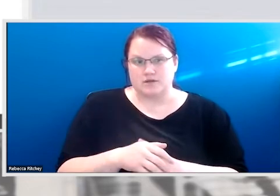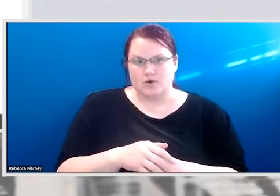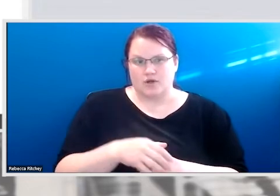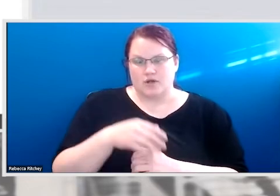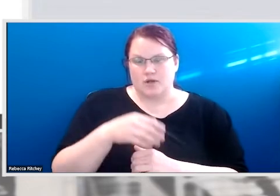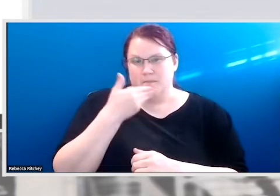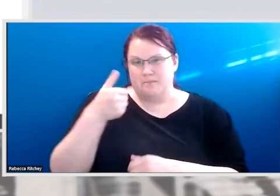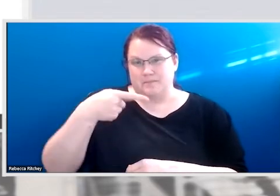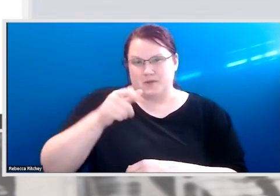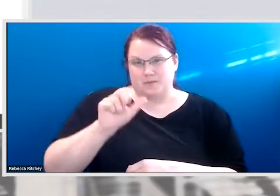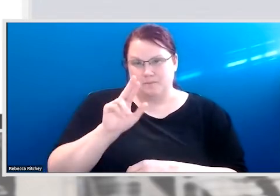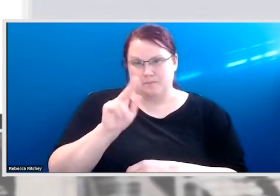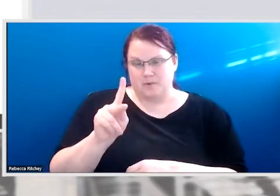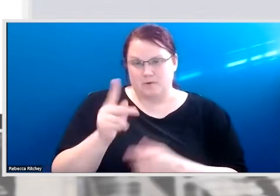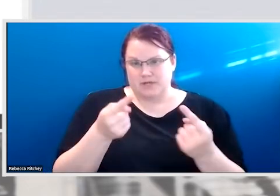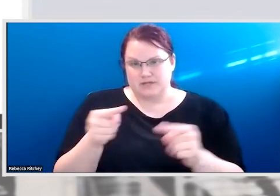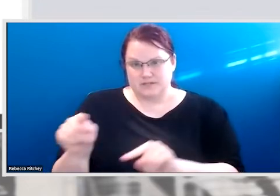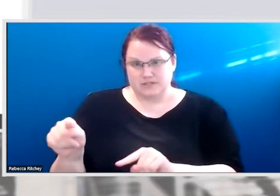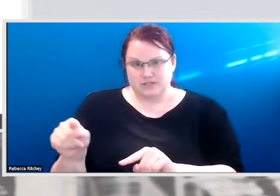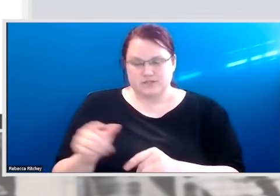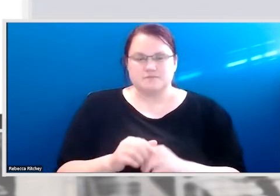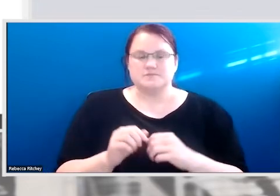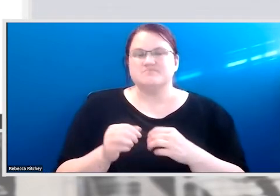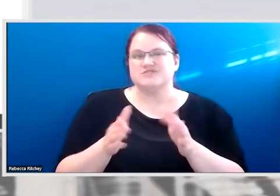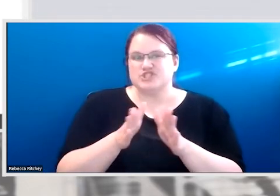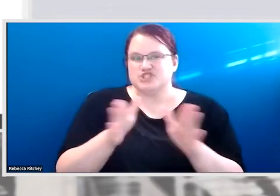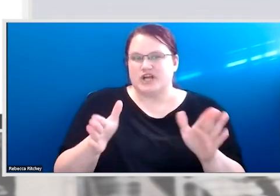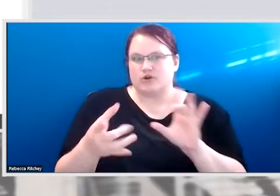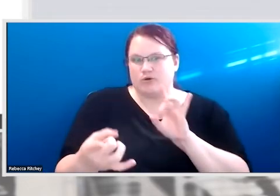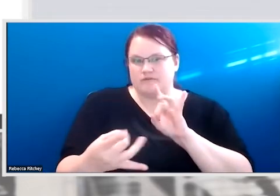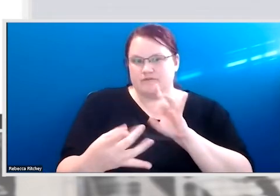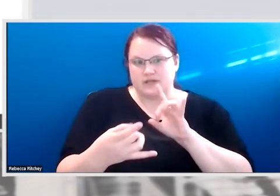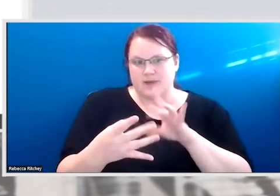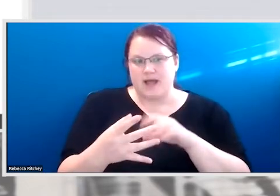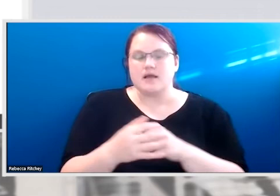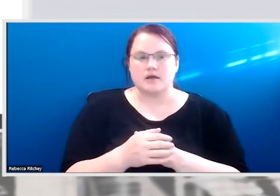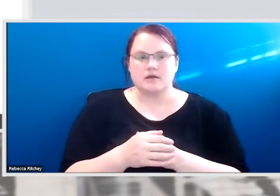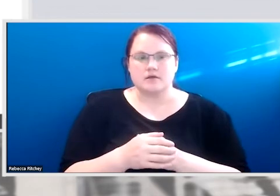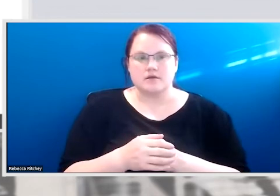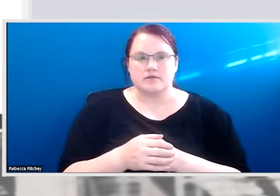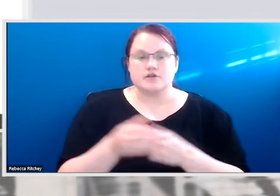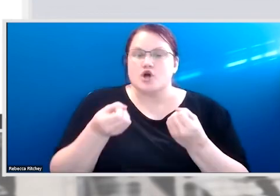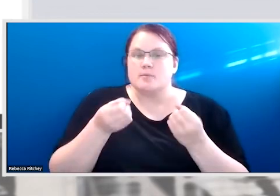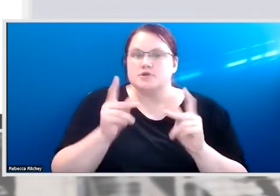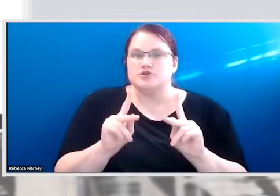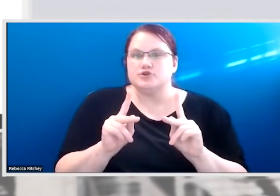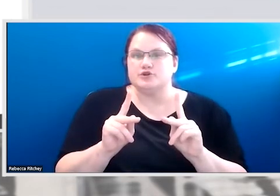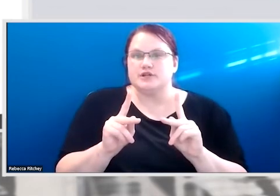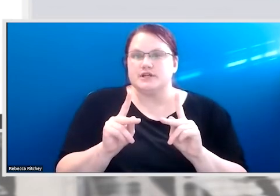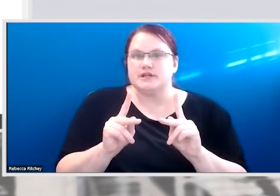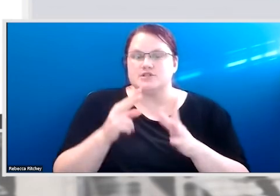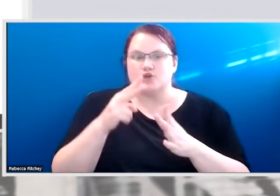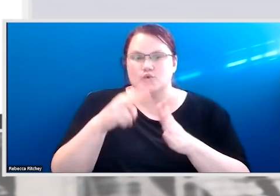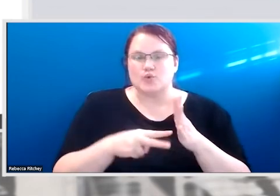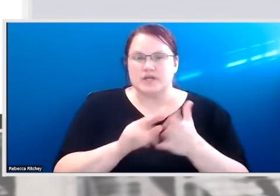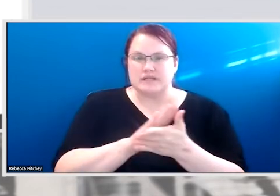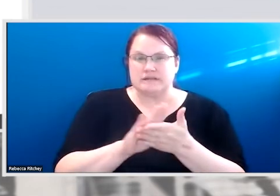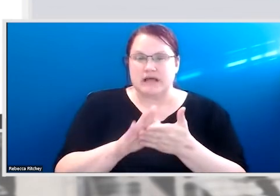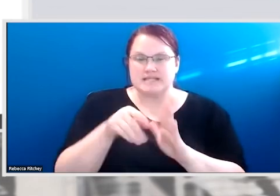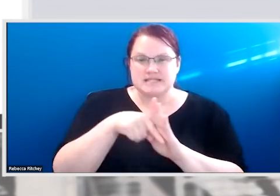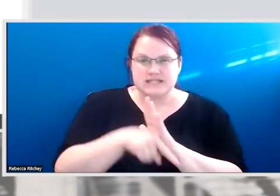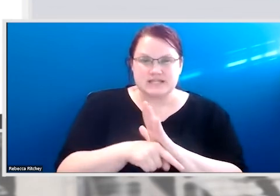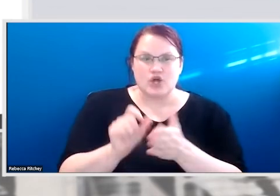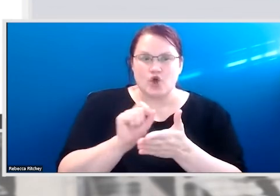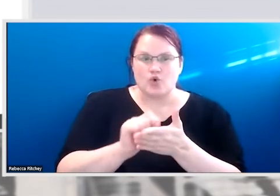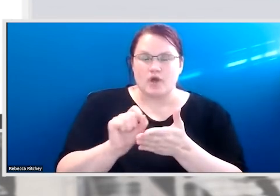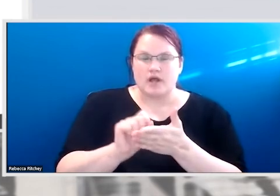You can submit a more general piece of feedback that way. And then at the very bottom, there's an opportunity to read some really nice detail, a write-up of each of the